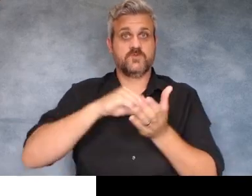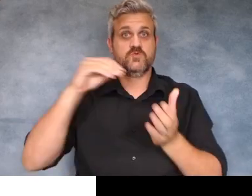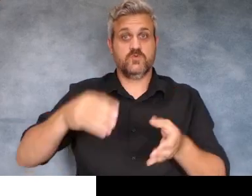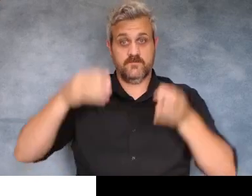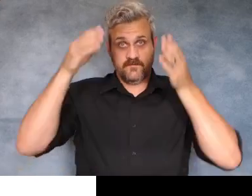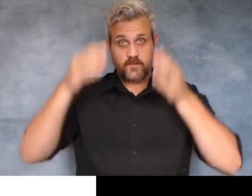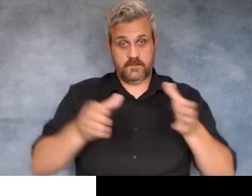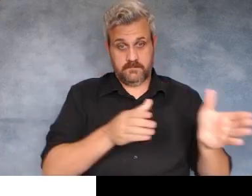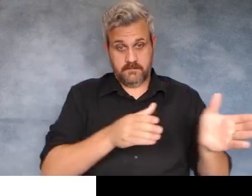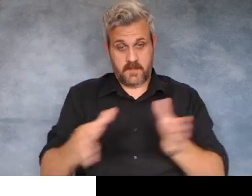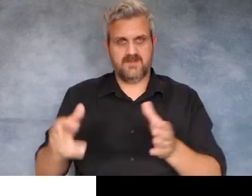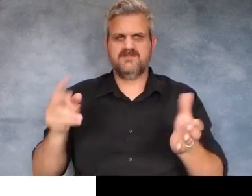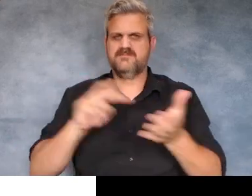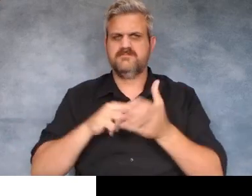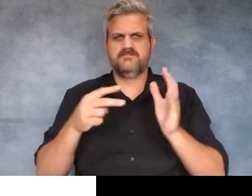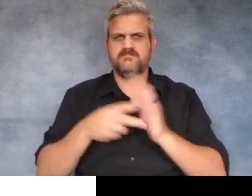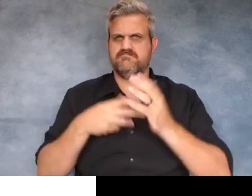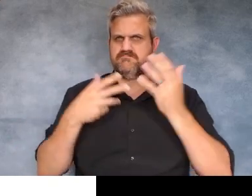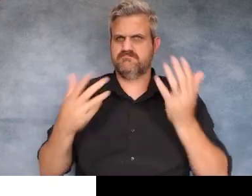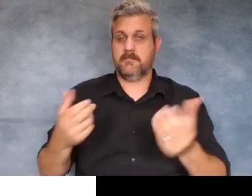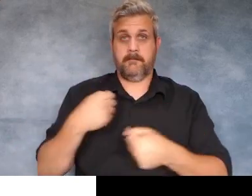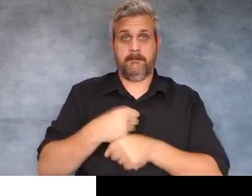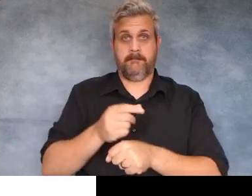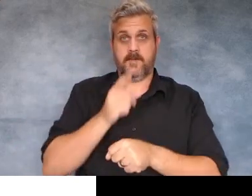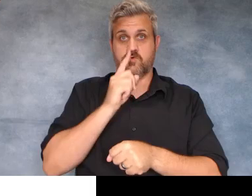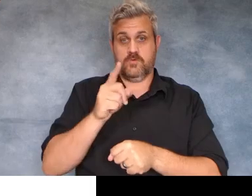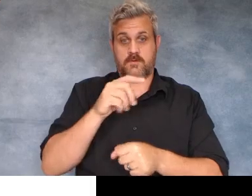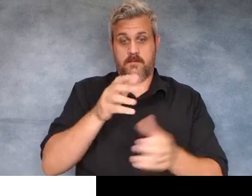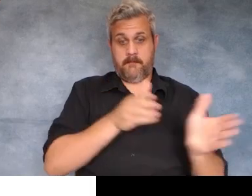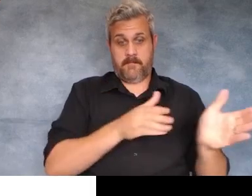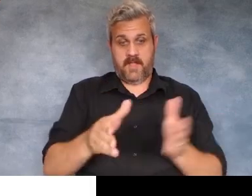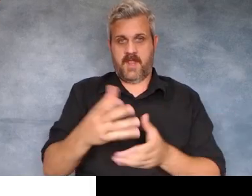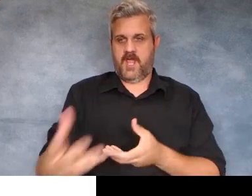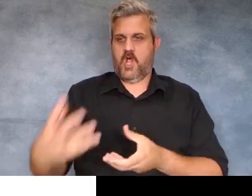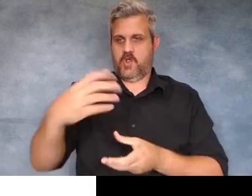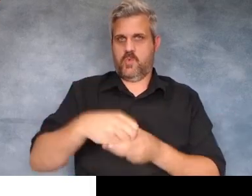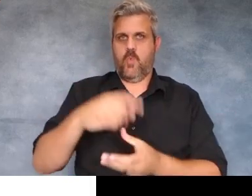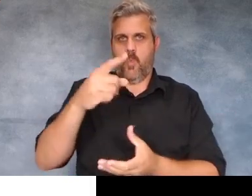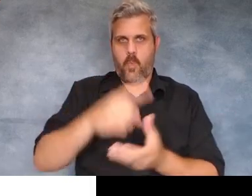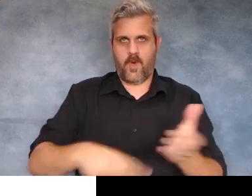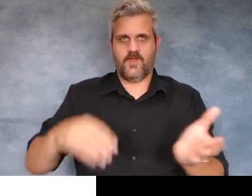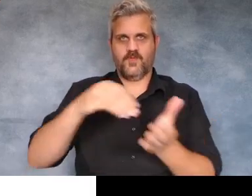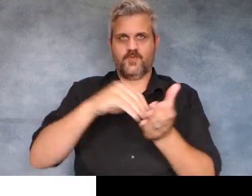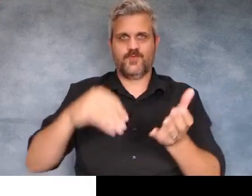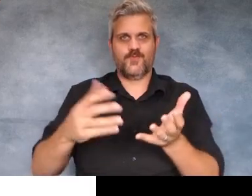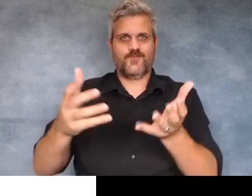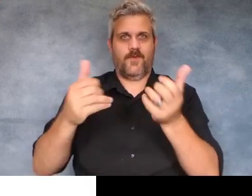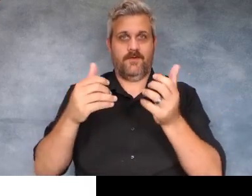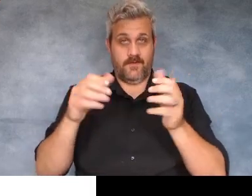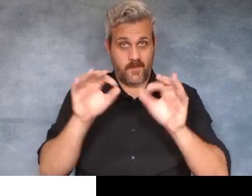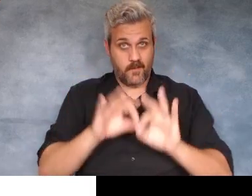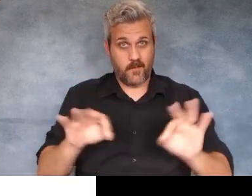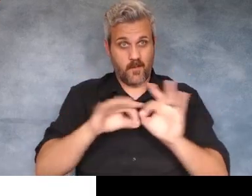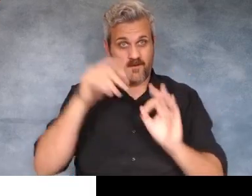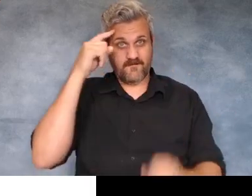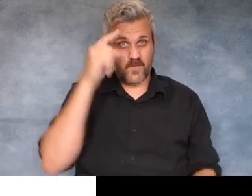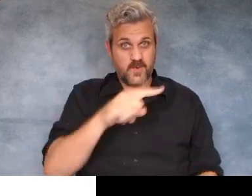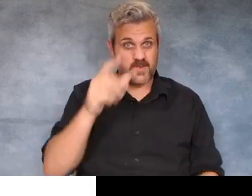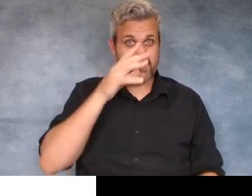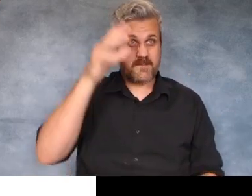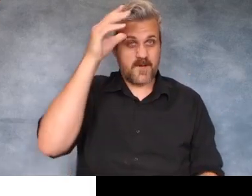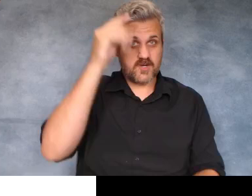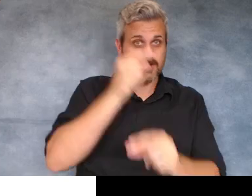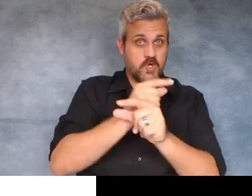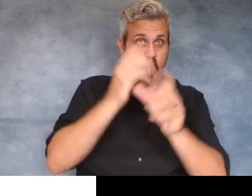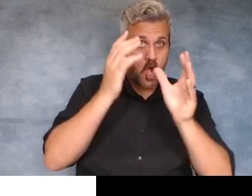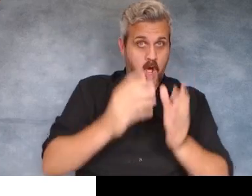Student-focused planning means ensuring that the plan includes what the student really wants. A critical step for parents and guardians is to discuss with your